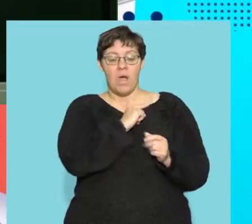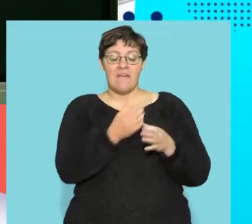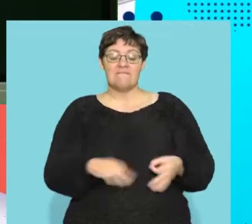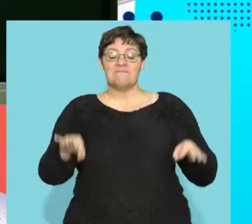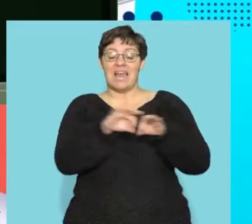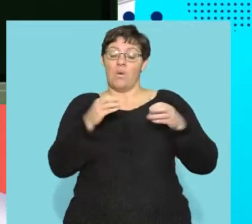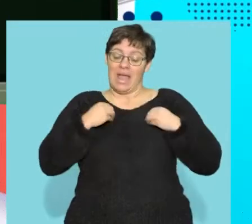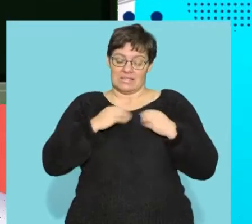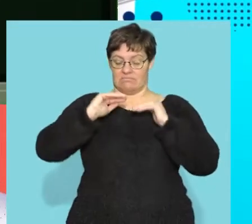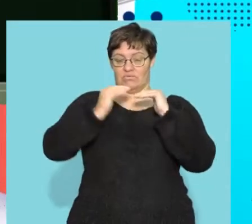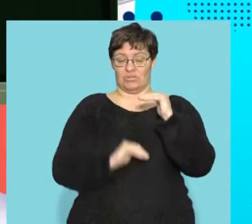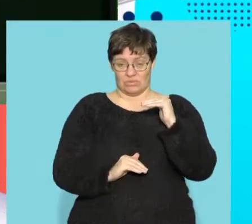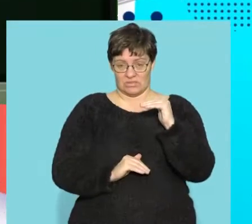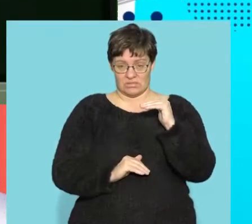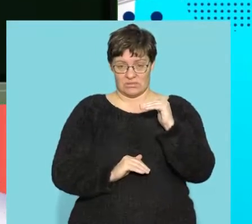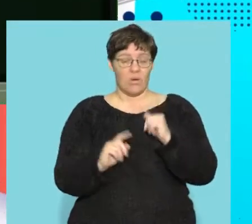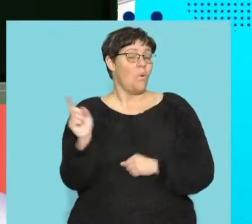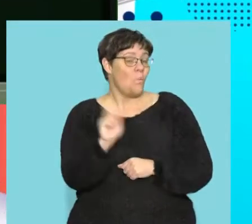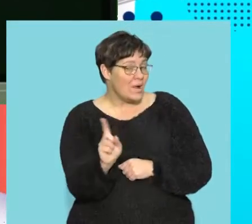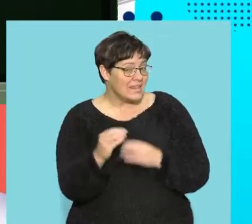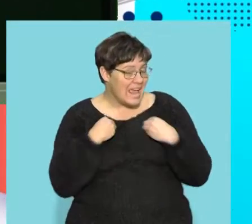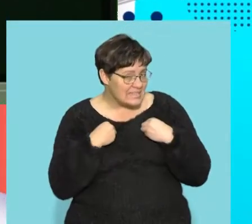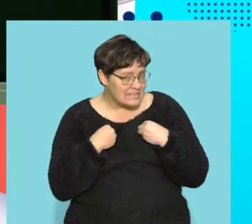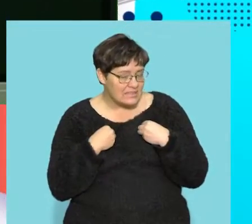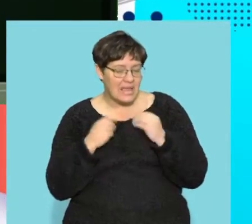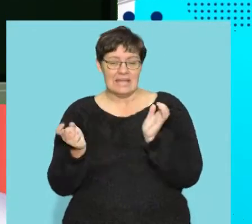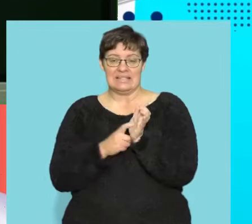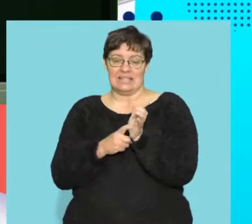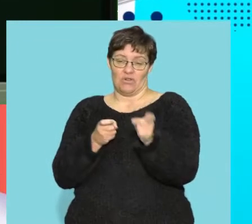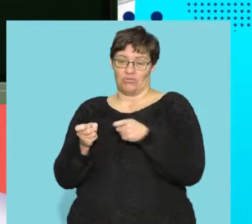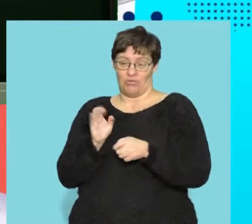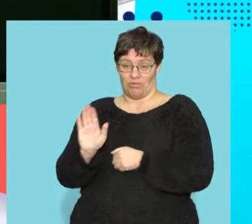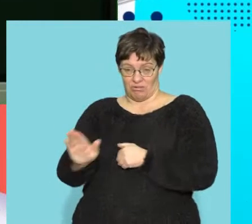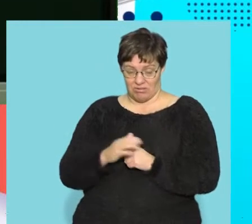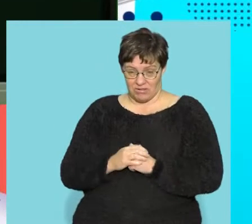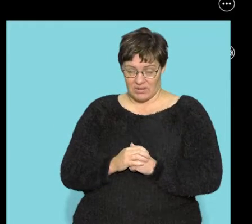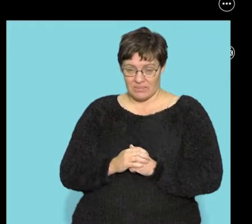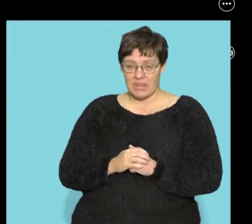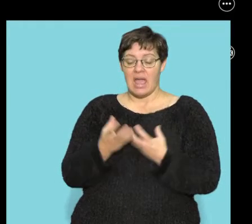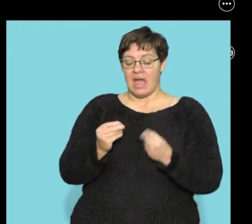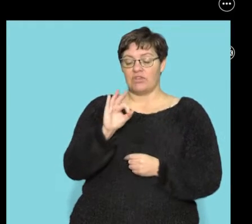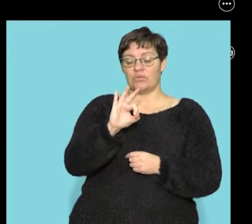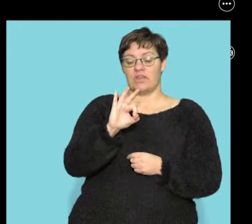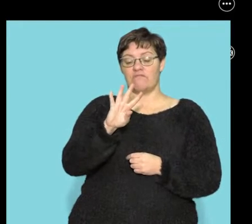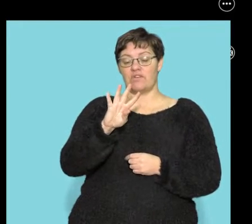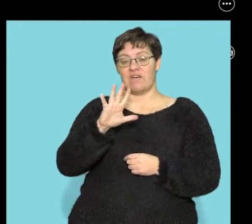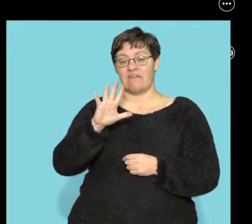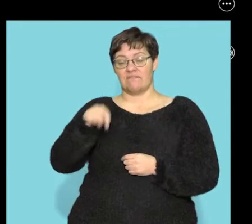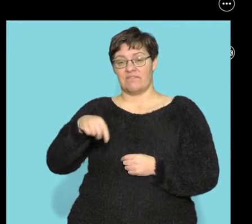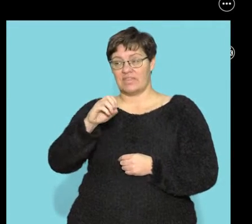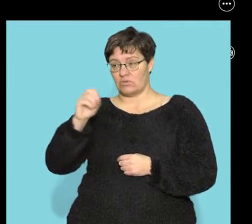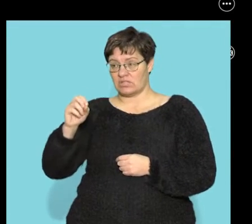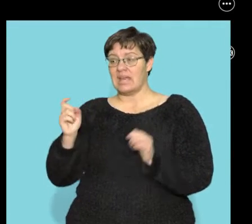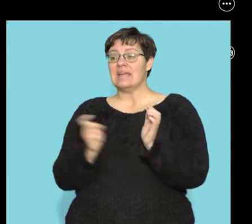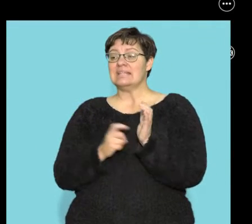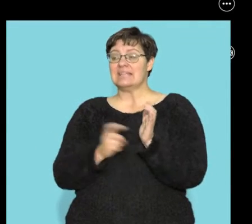the value of your asset. Which asset? Debtors control. Look at it. You've got 345,000 as your debtors